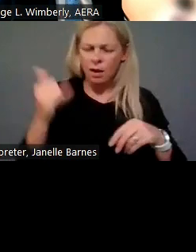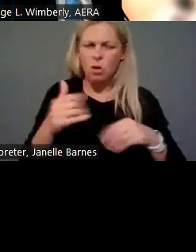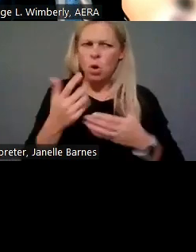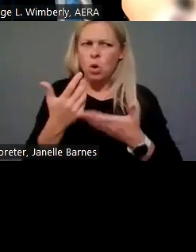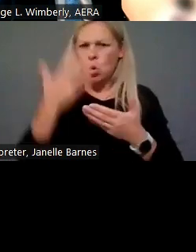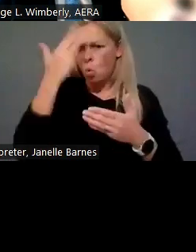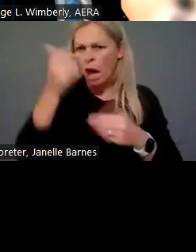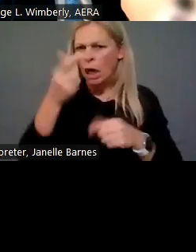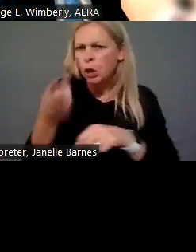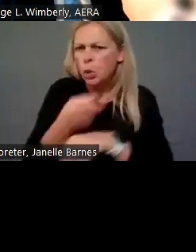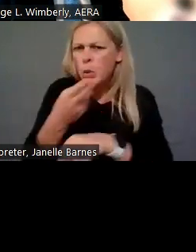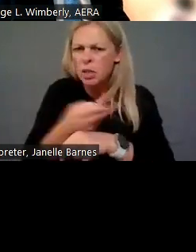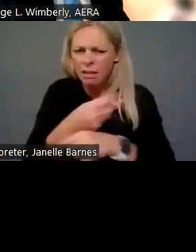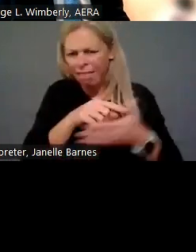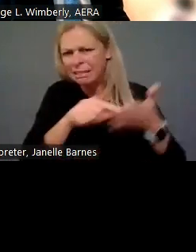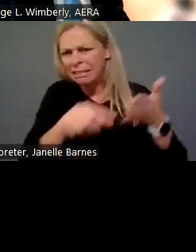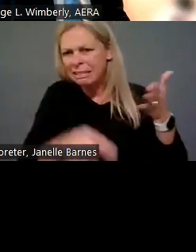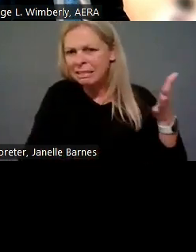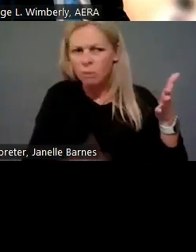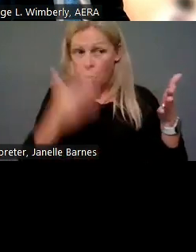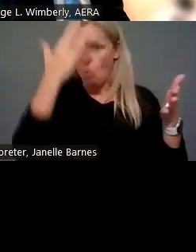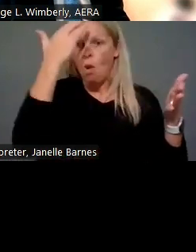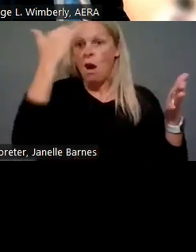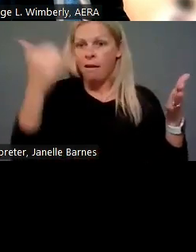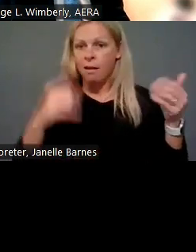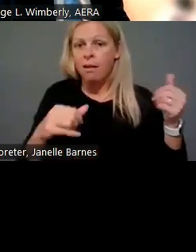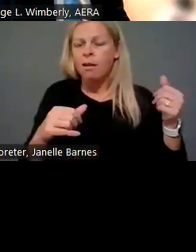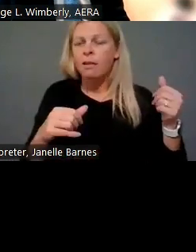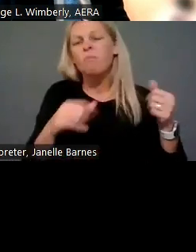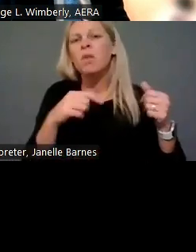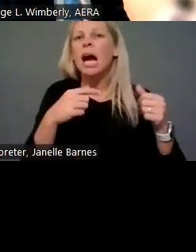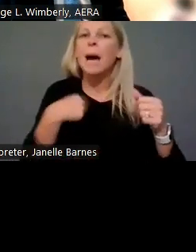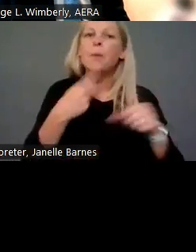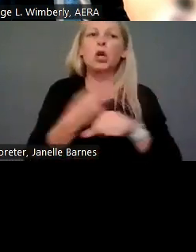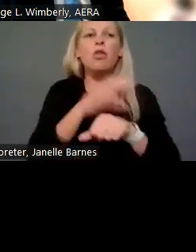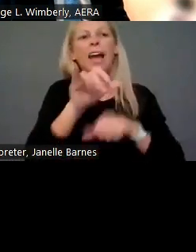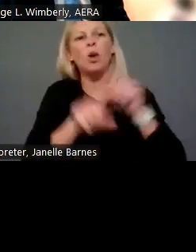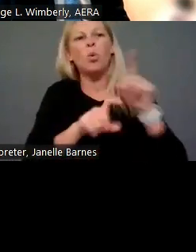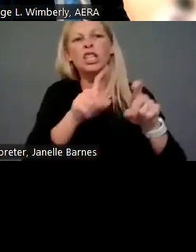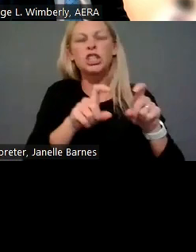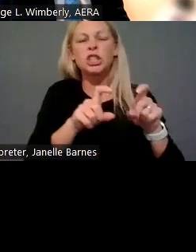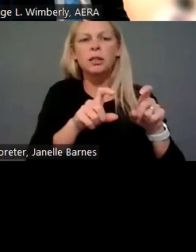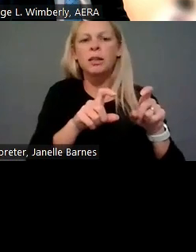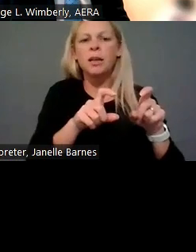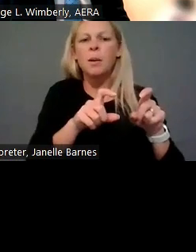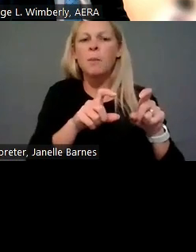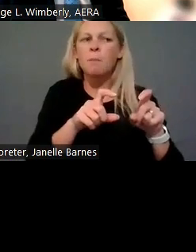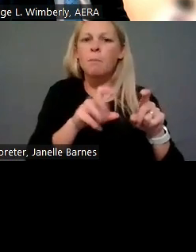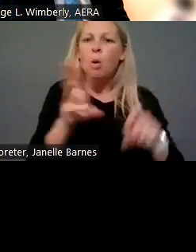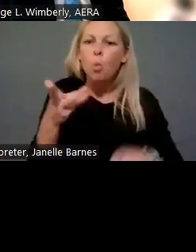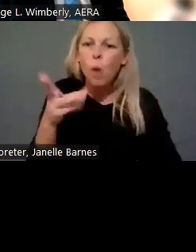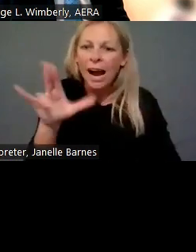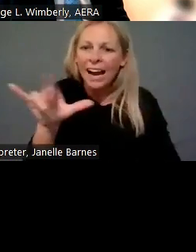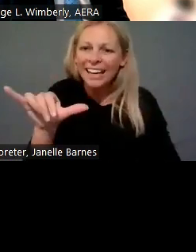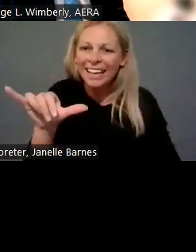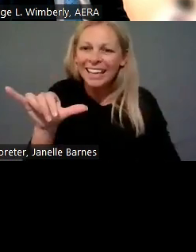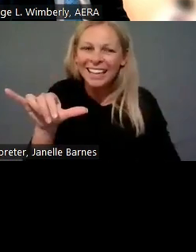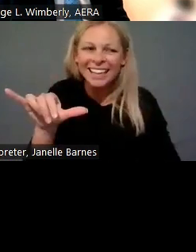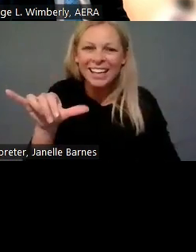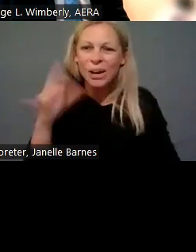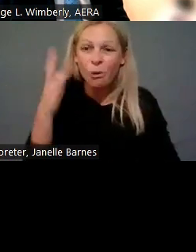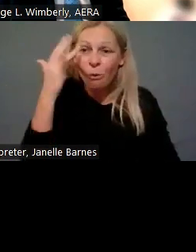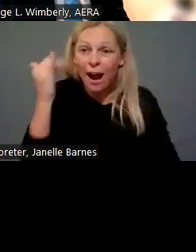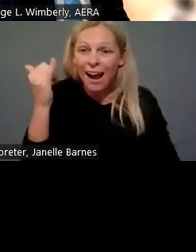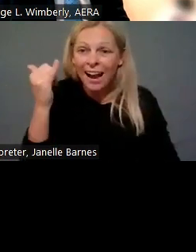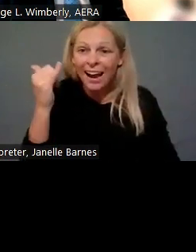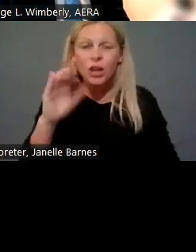Not just here are some questions we're going to use, or something of that nature. But why? Why are these? What are your